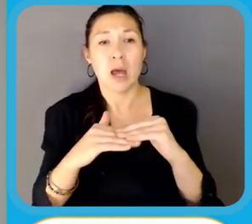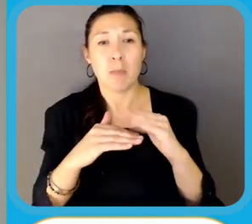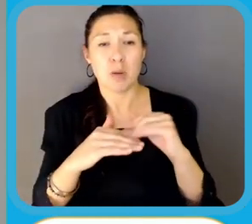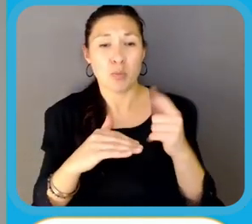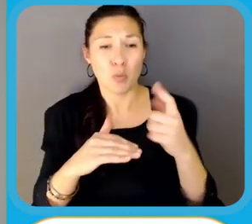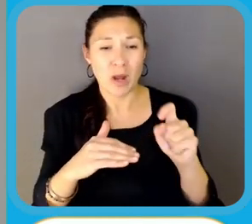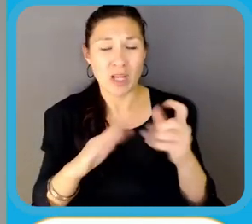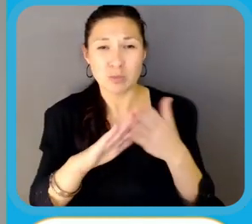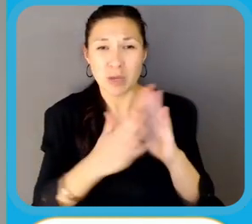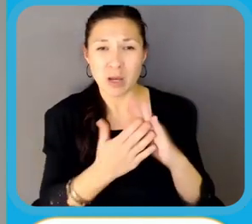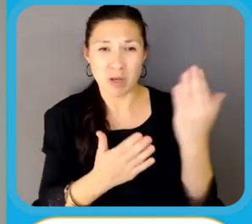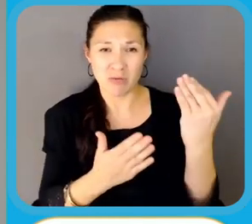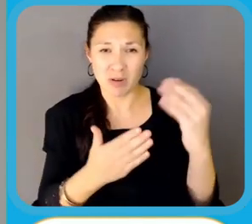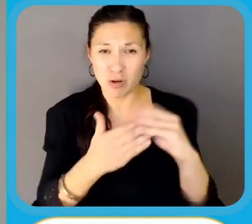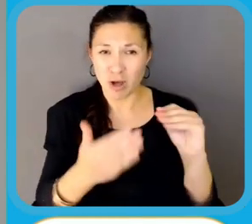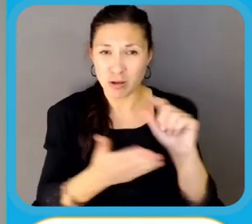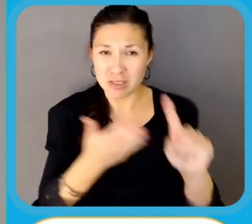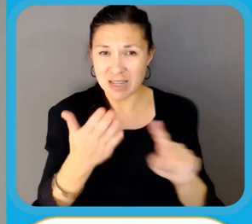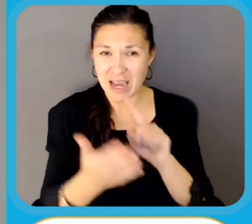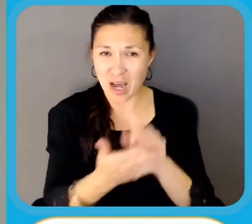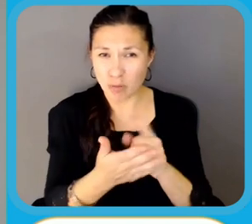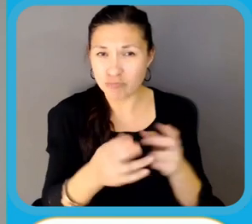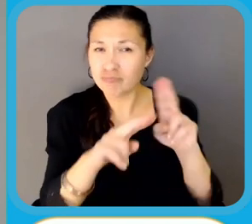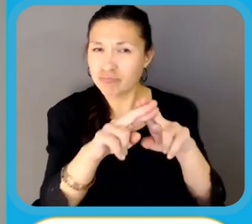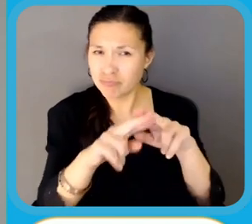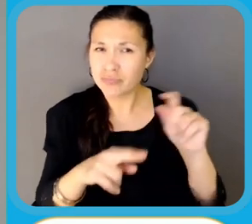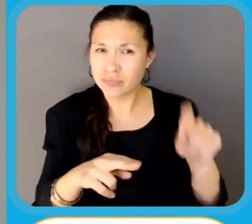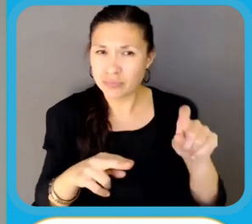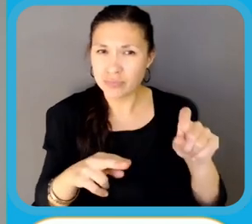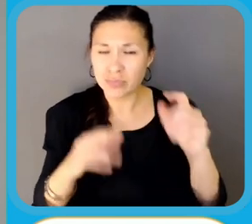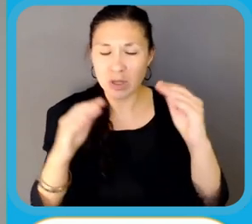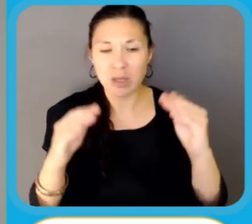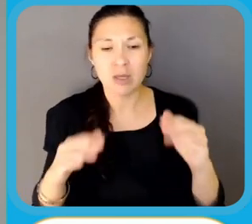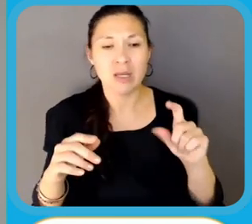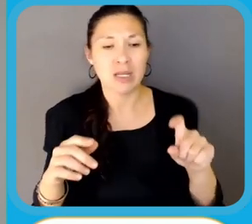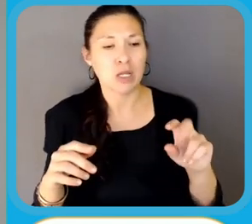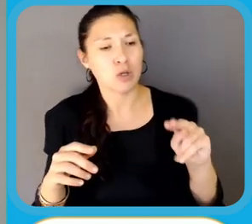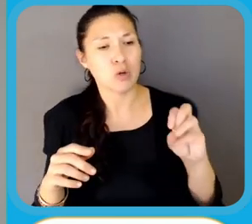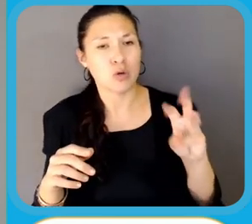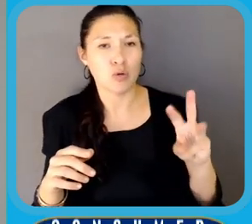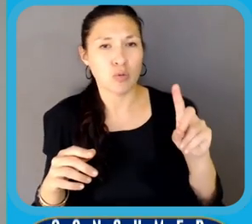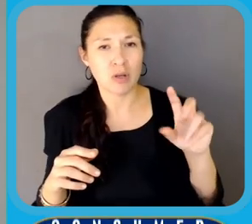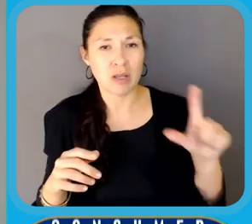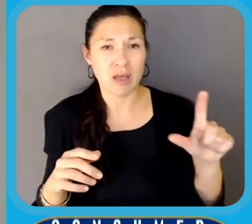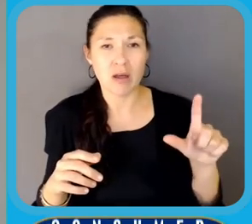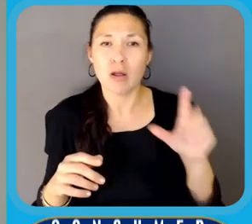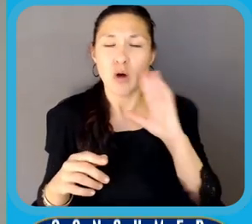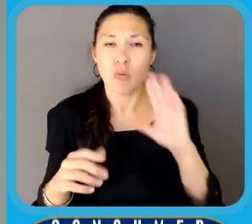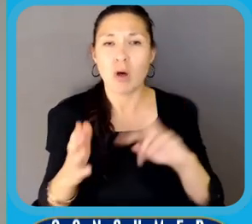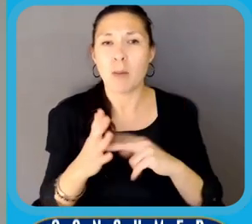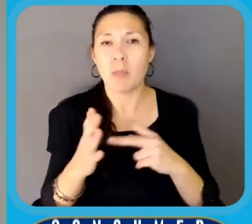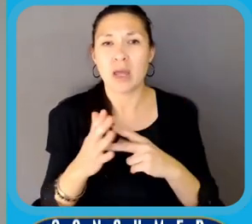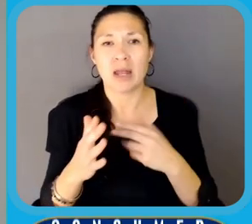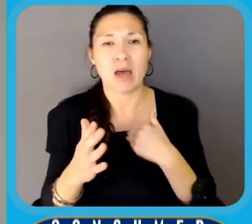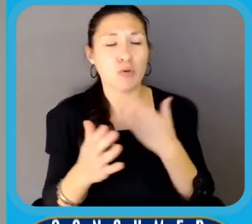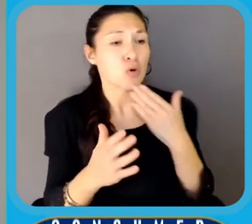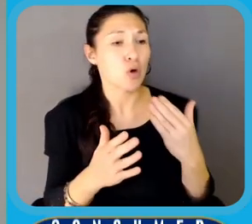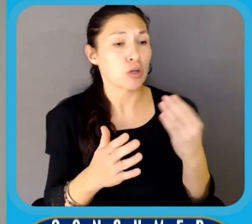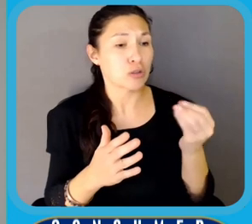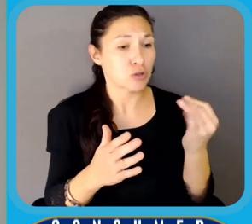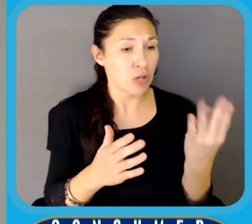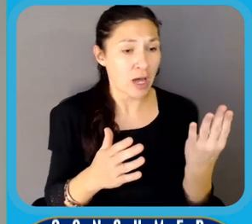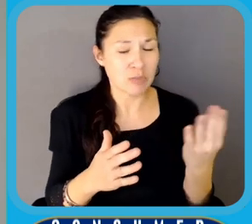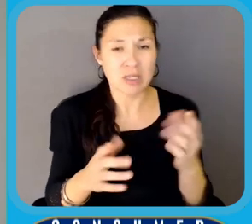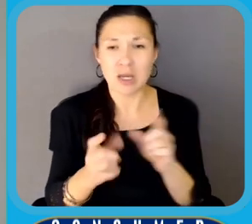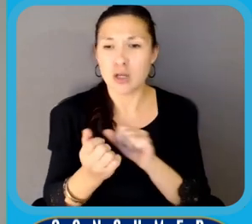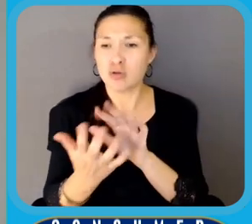hour. It means approving a Green New Deal that creates good-paying jobs while addressing climate change. It means